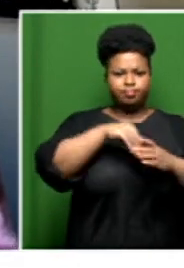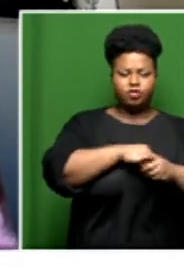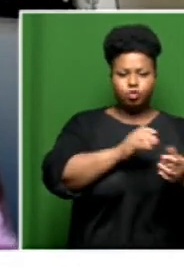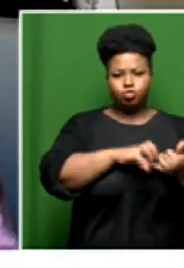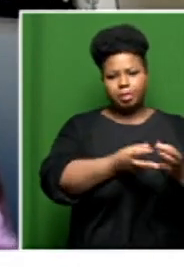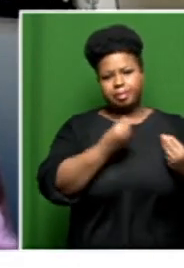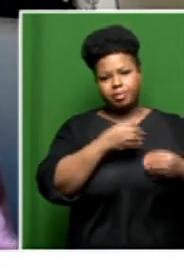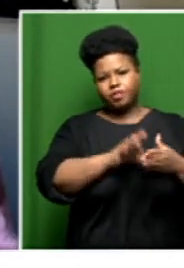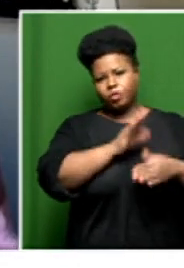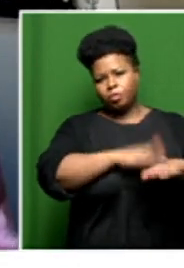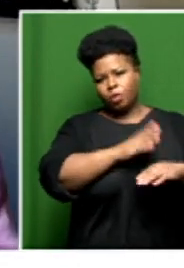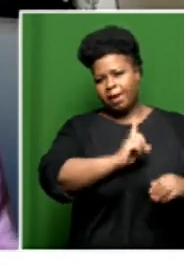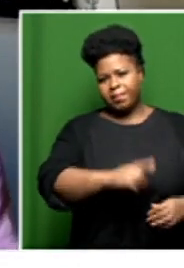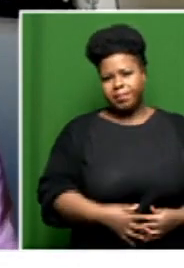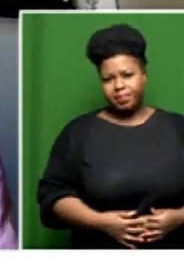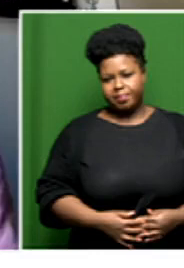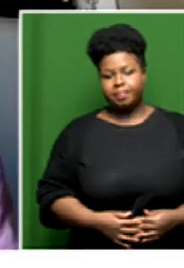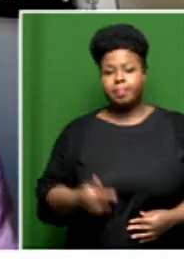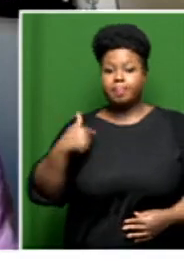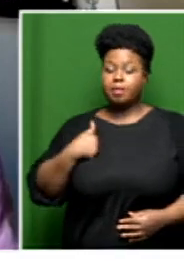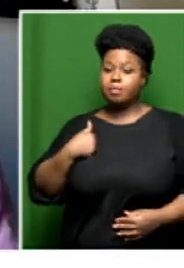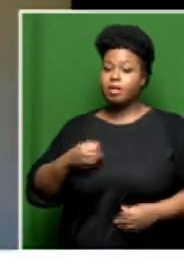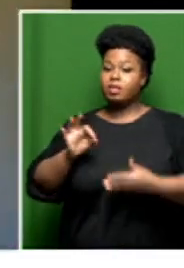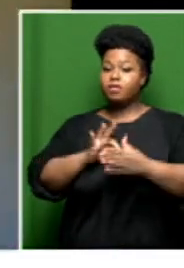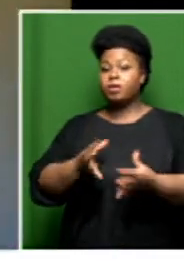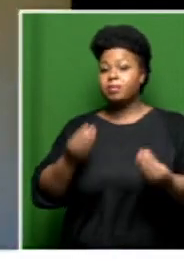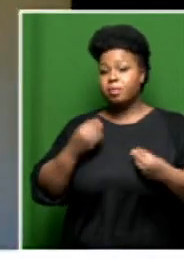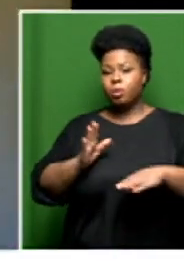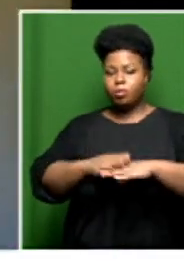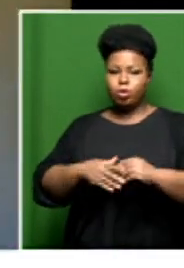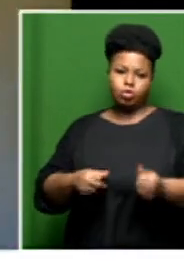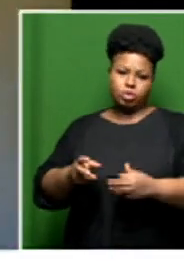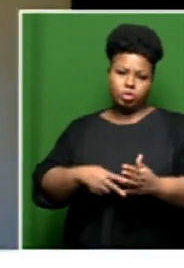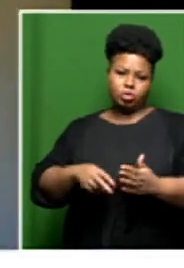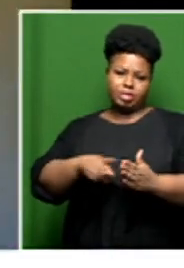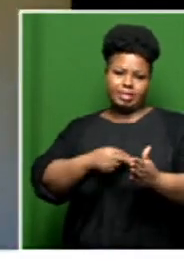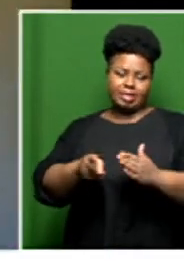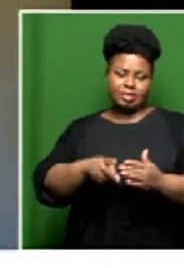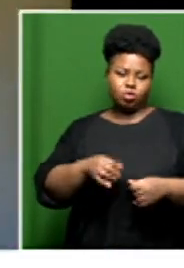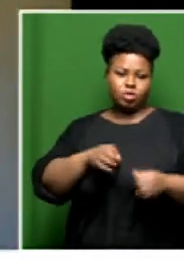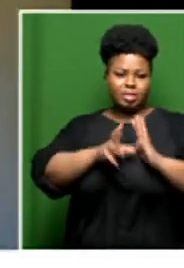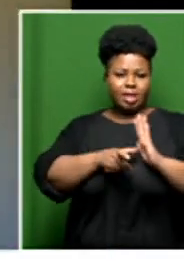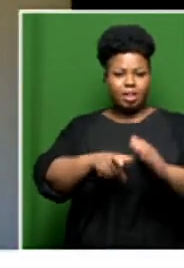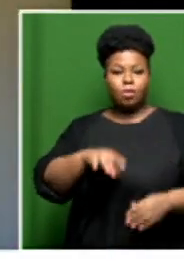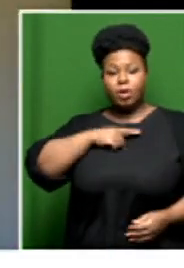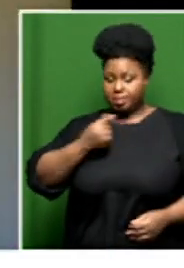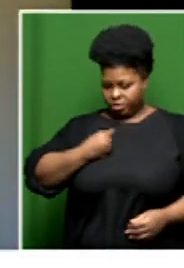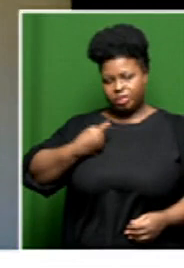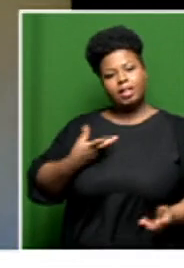those votes? So what gave me the upper hand of winning Red Bull Dance Your Style was the fact that I was